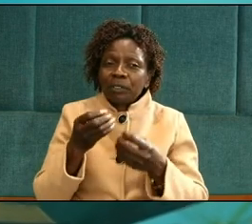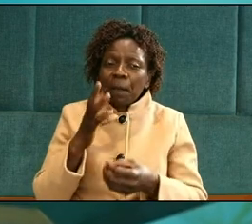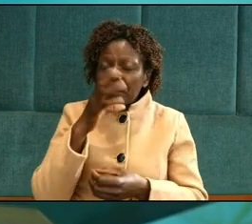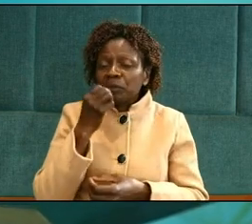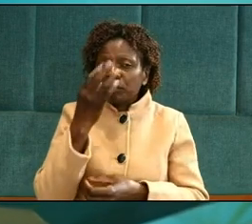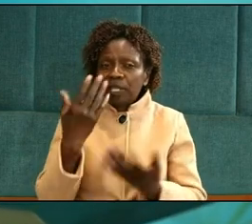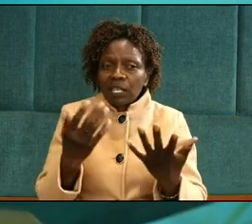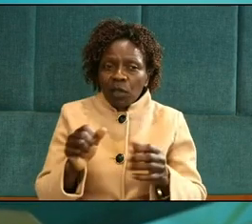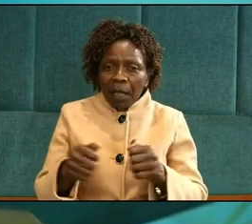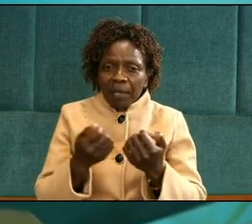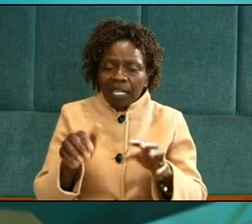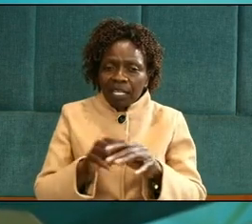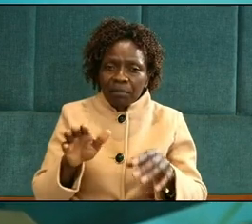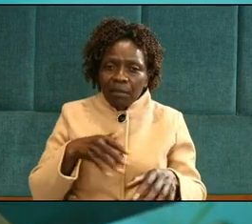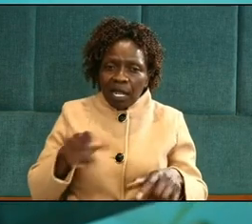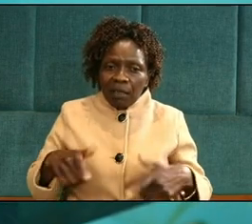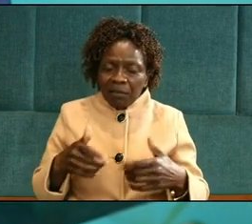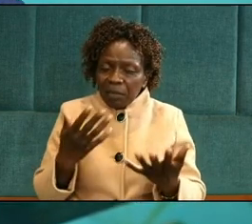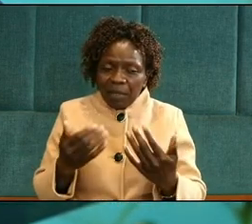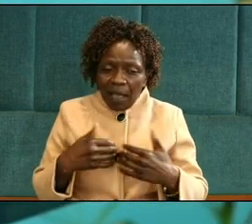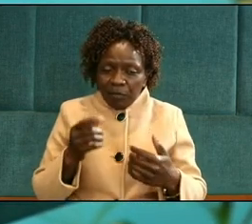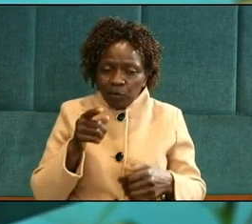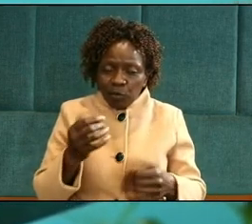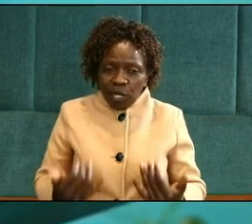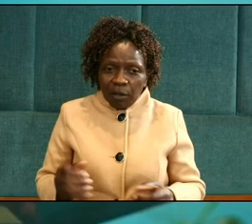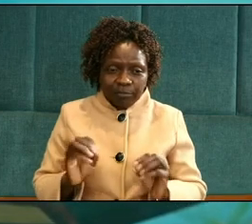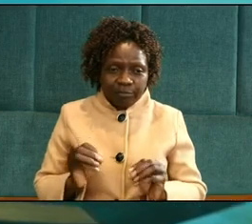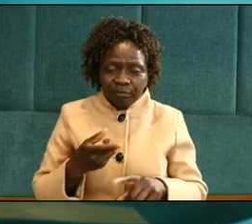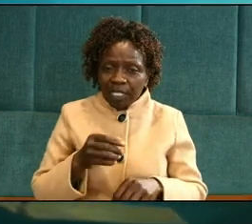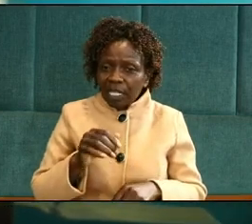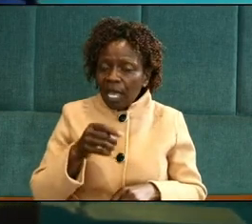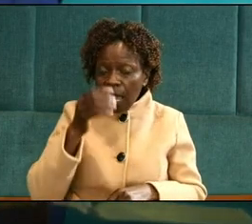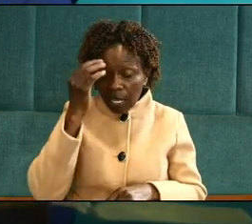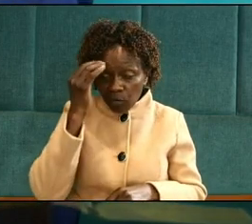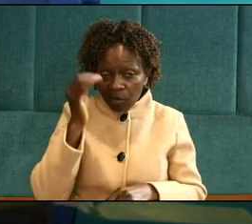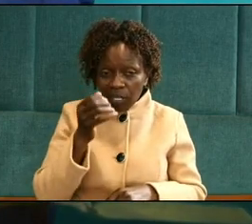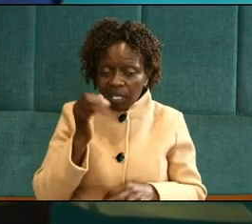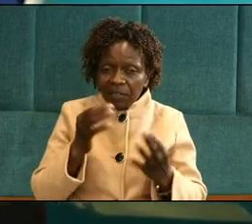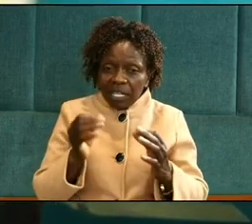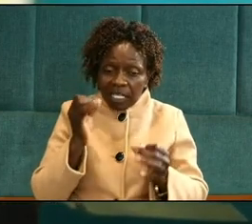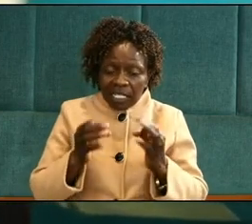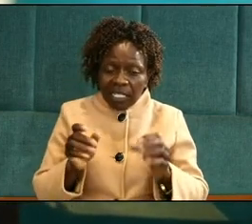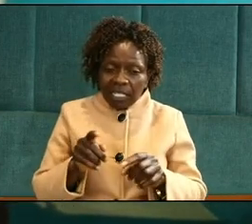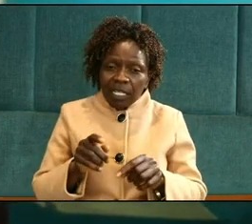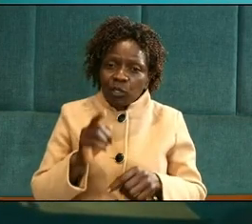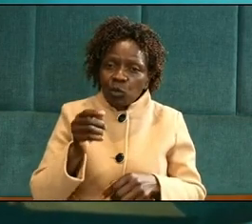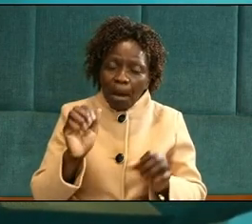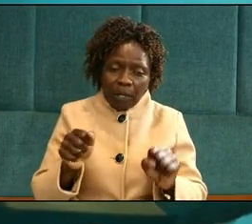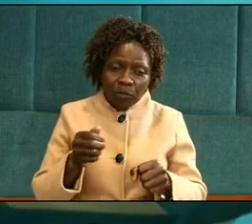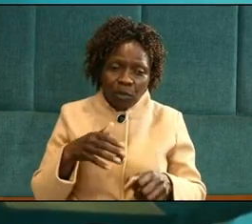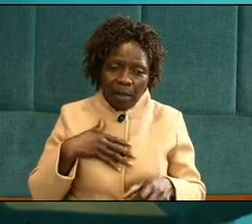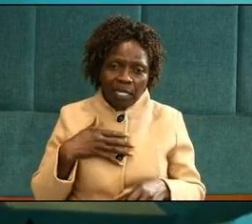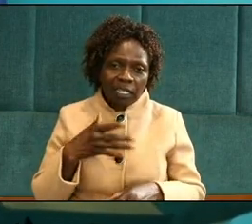life. I may not have you now, but I know if there was justice in this world, you could have been mine.